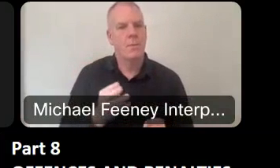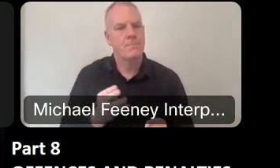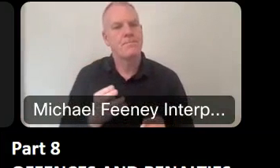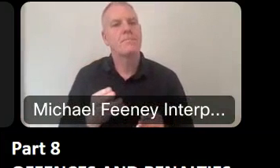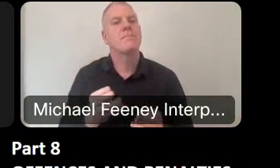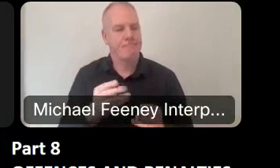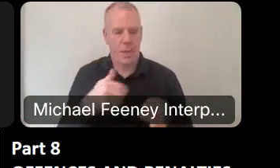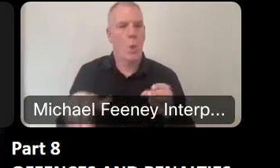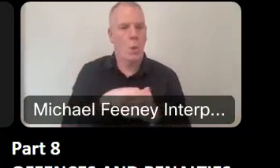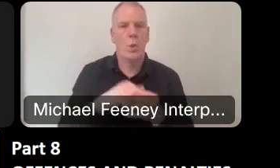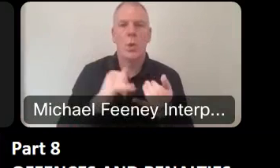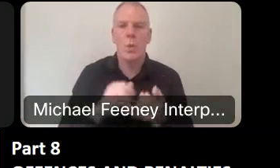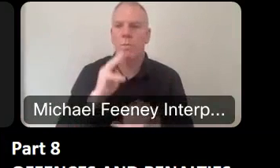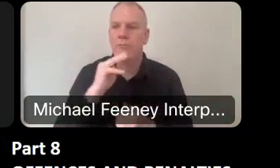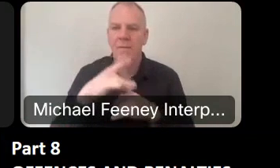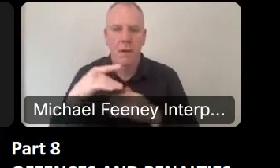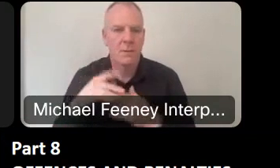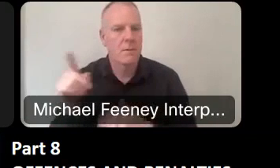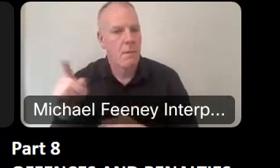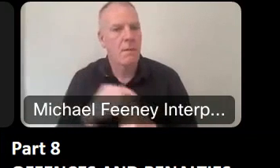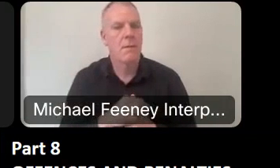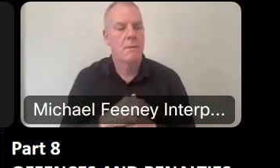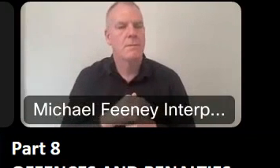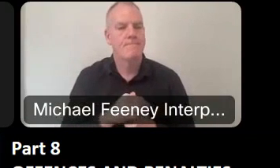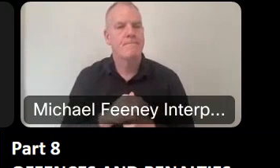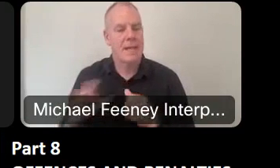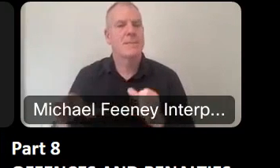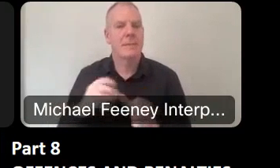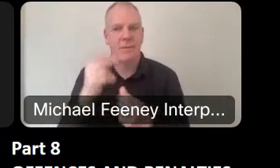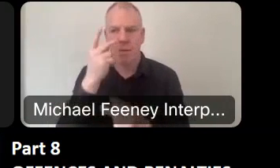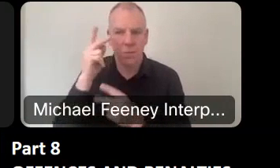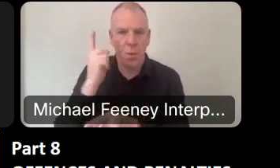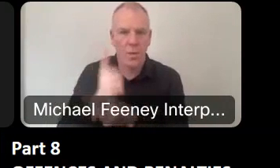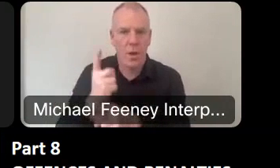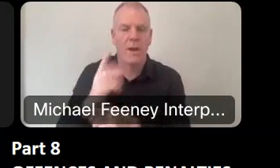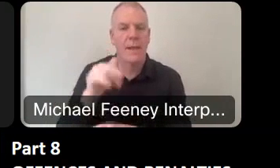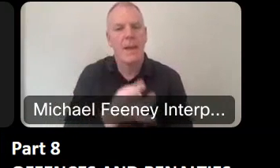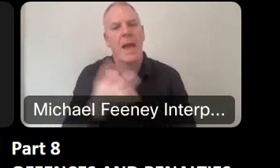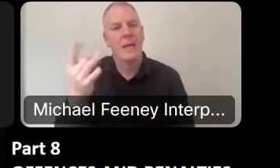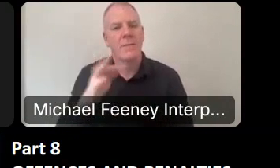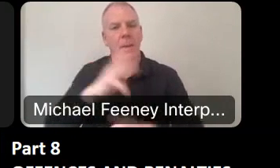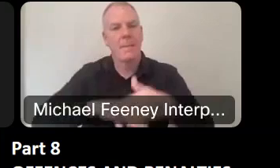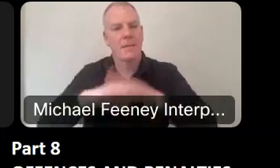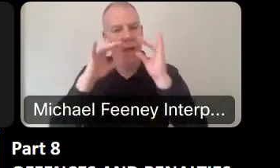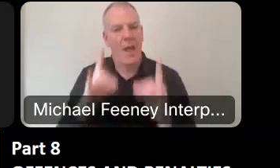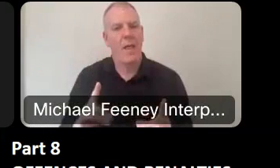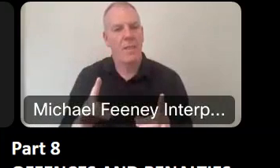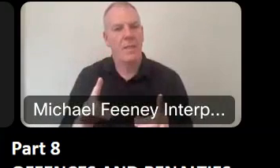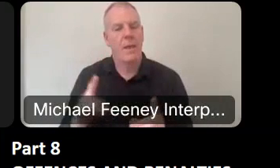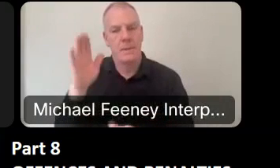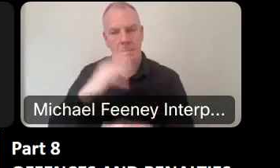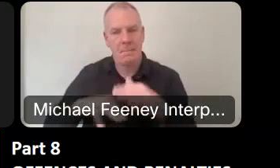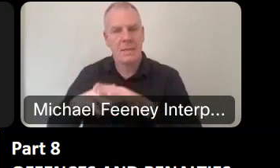private hospitals, and there can be specific reviews requested by the Minister of Health, the Minister for